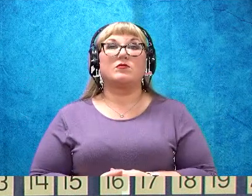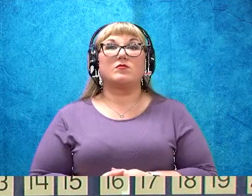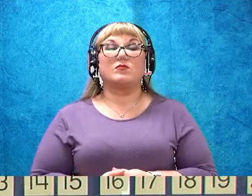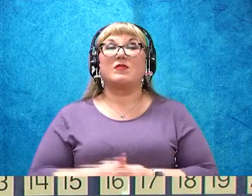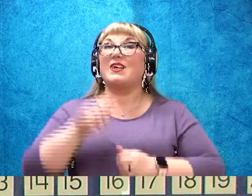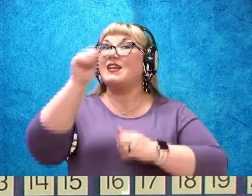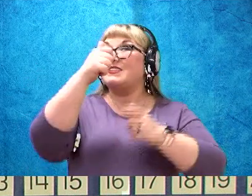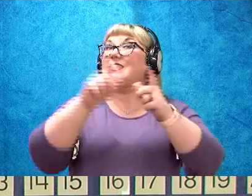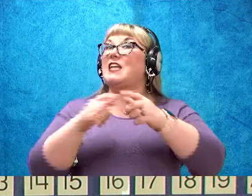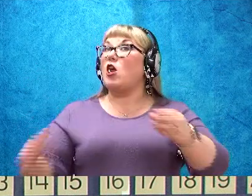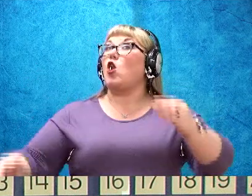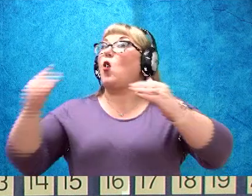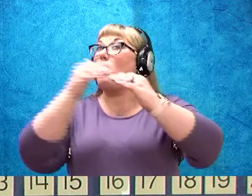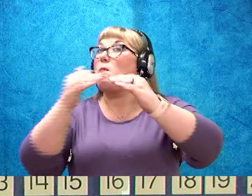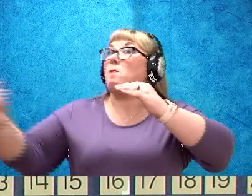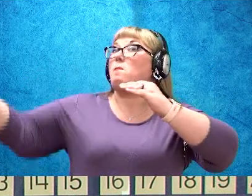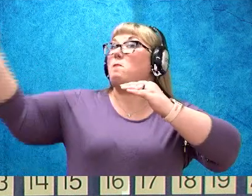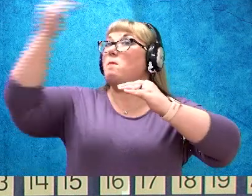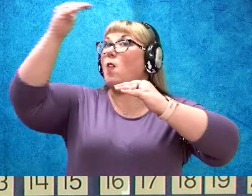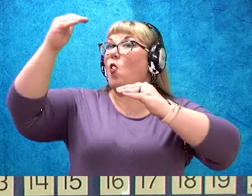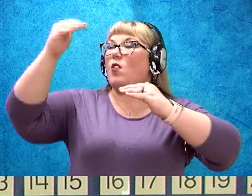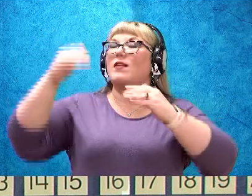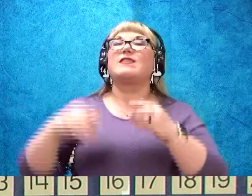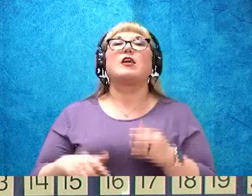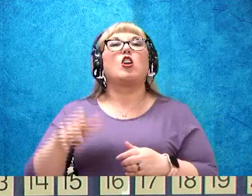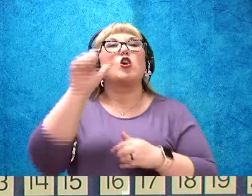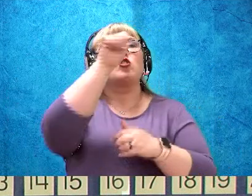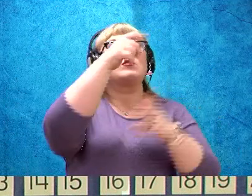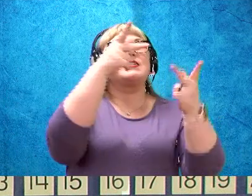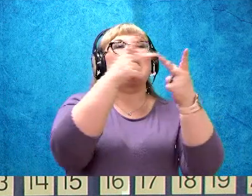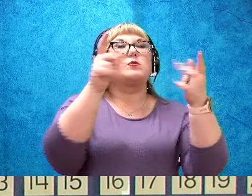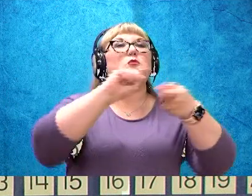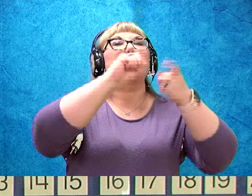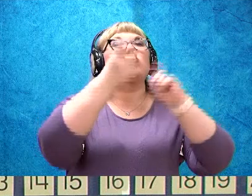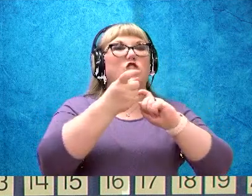10 more, your tens place will change by 10.